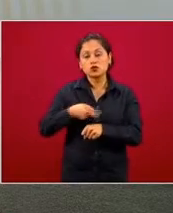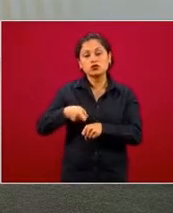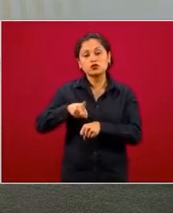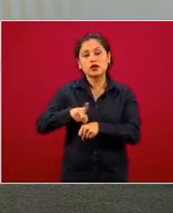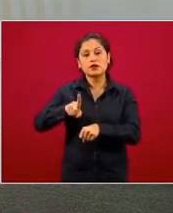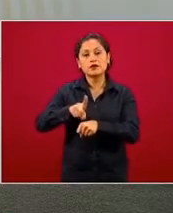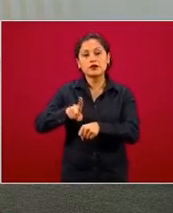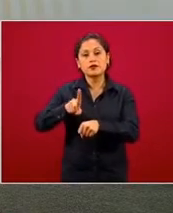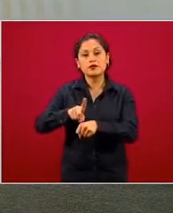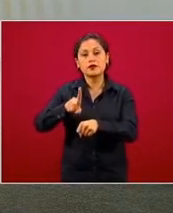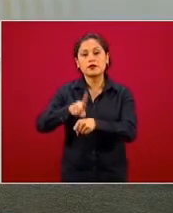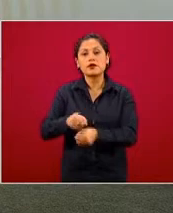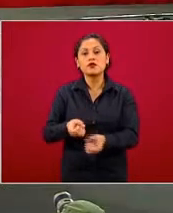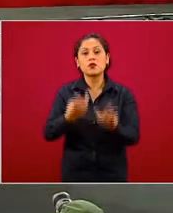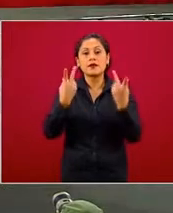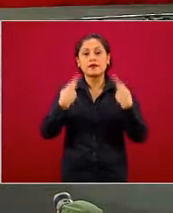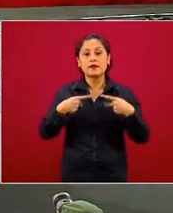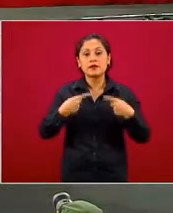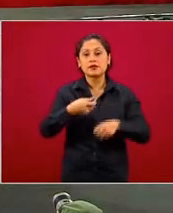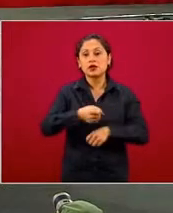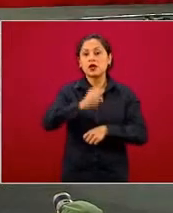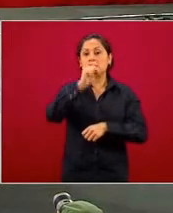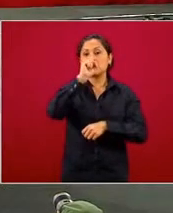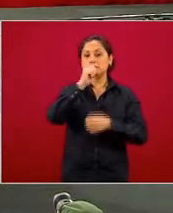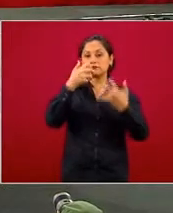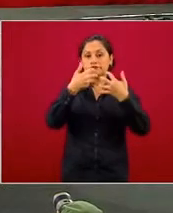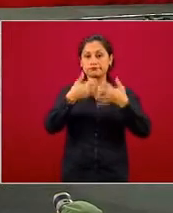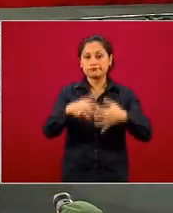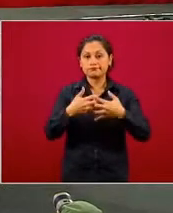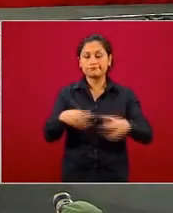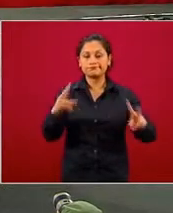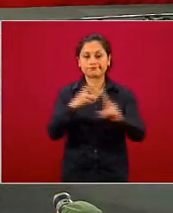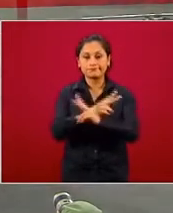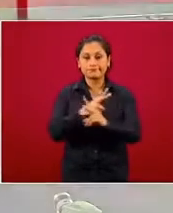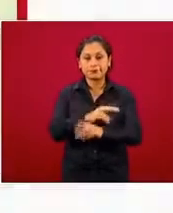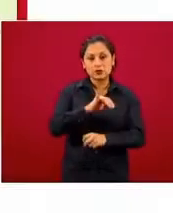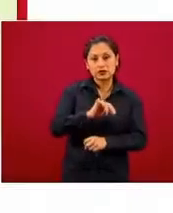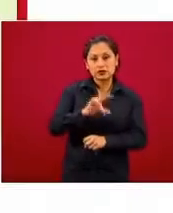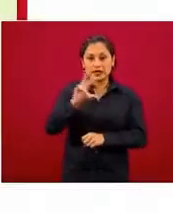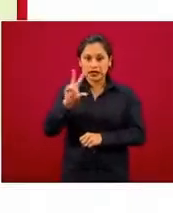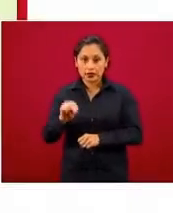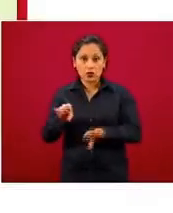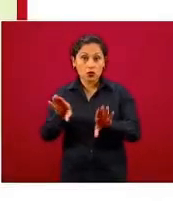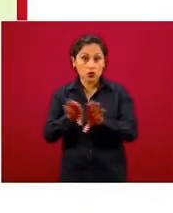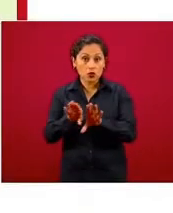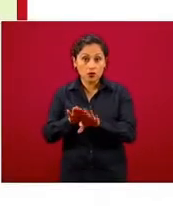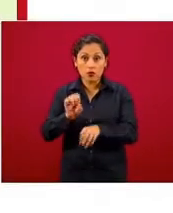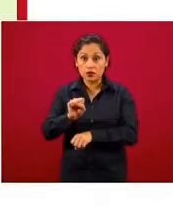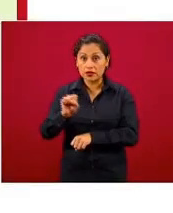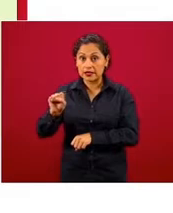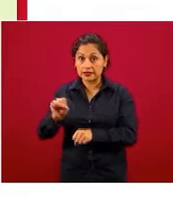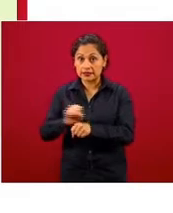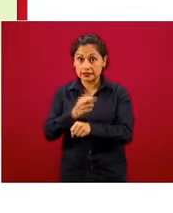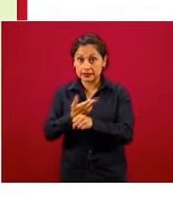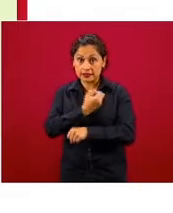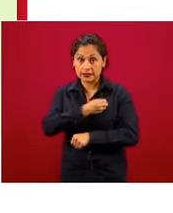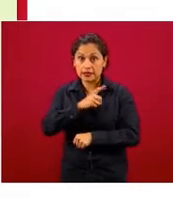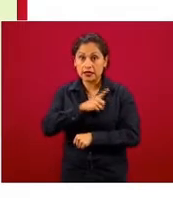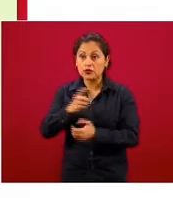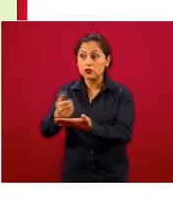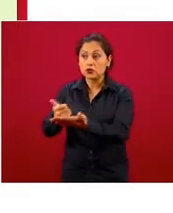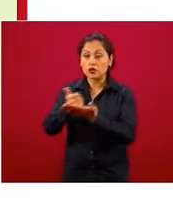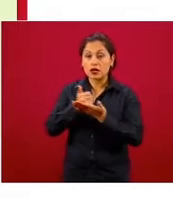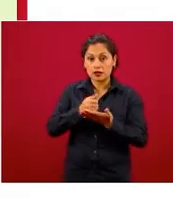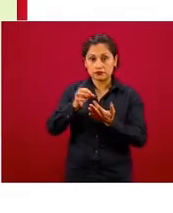We are always looking at the number of patients who are intubated, both with our negative network by